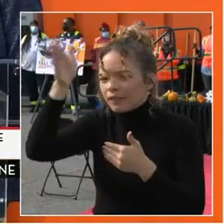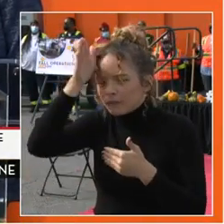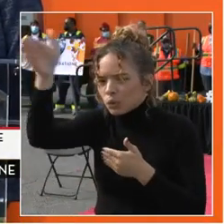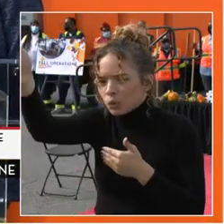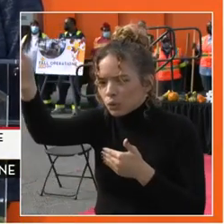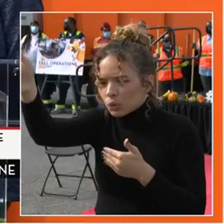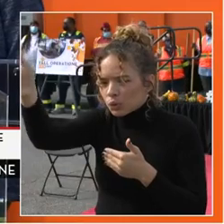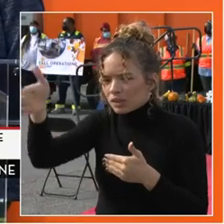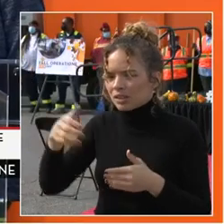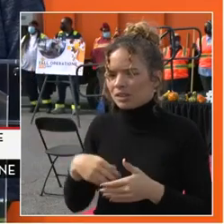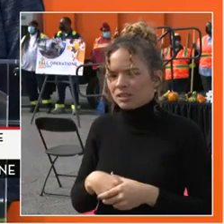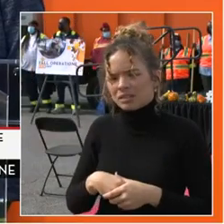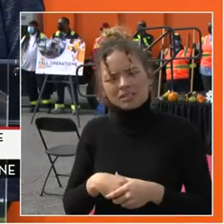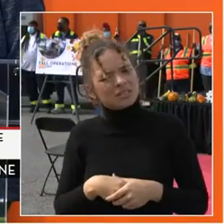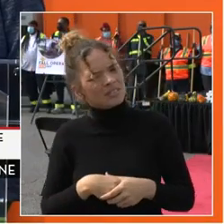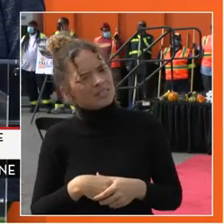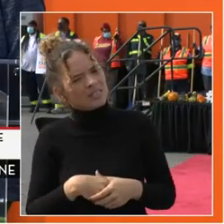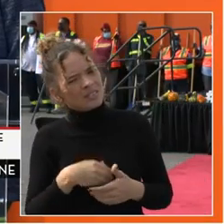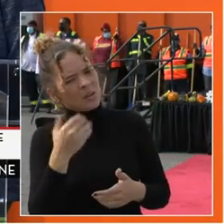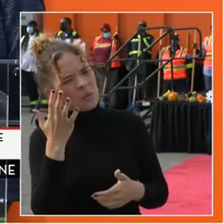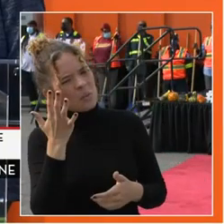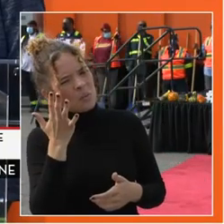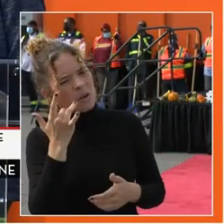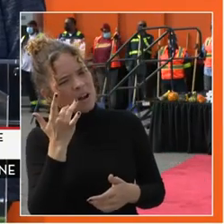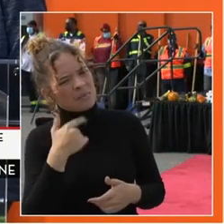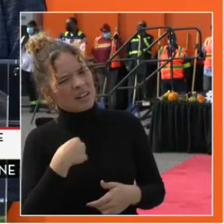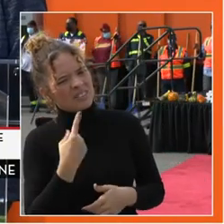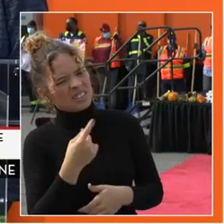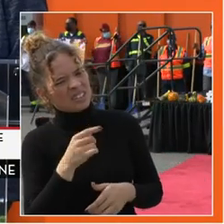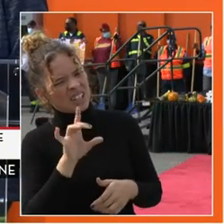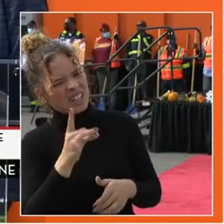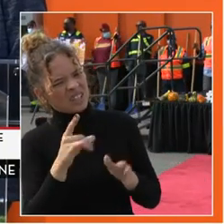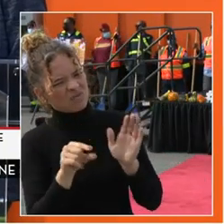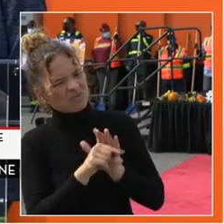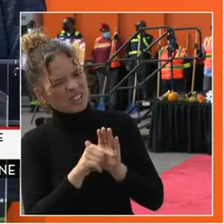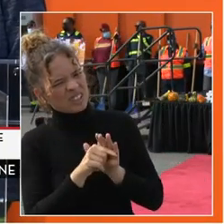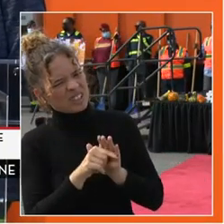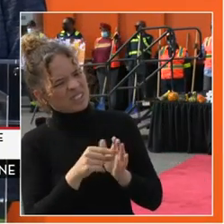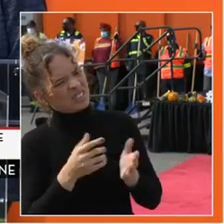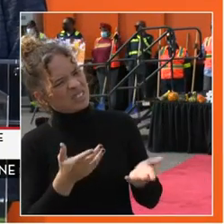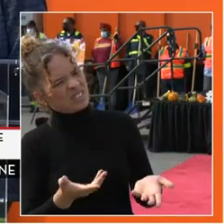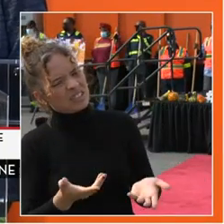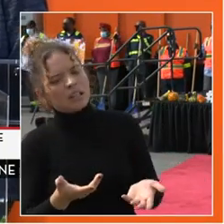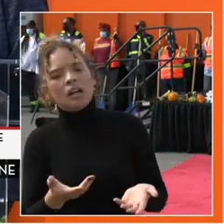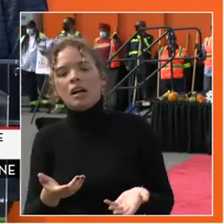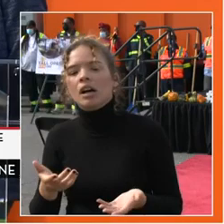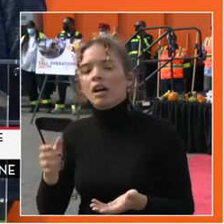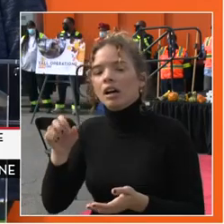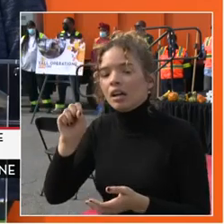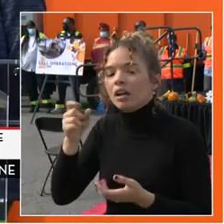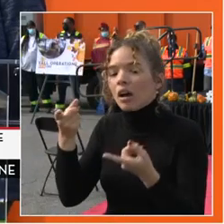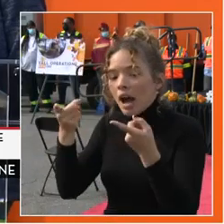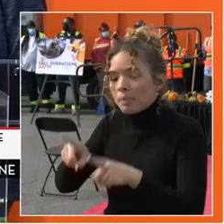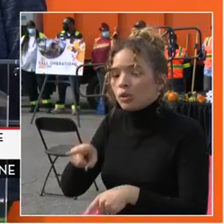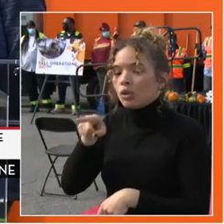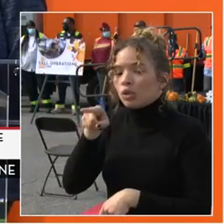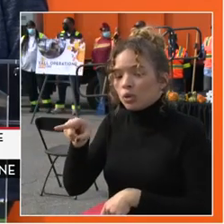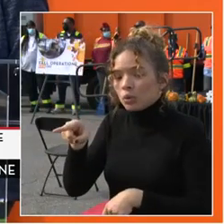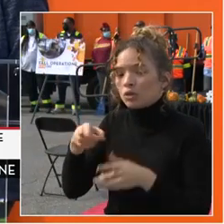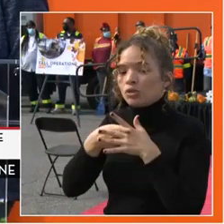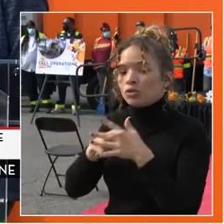But it's so important that you in the 8th grade, you're actually starting to make decisions that are going to affect